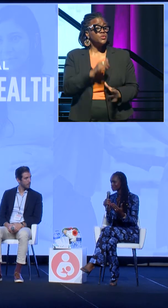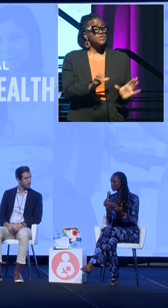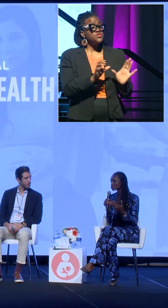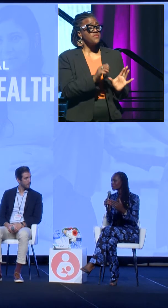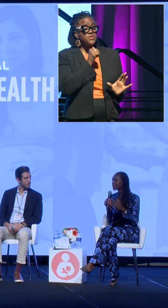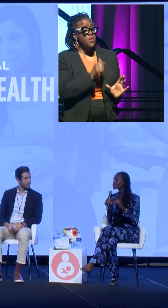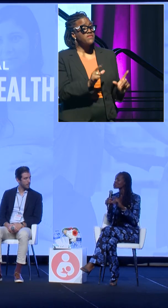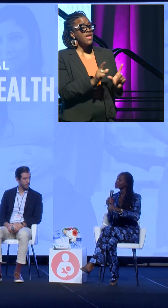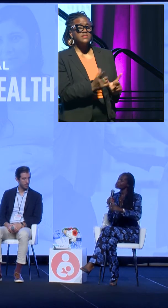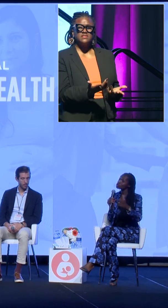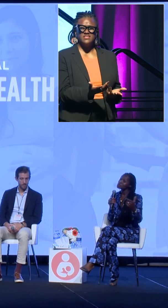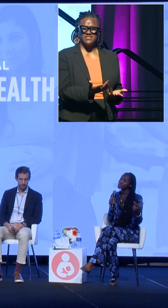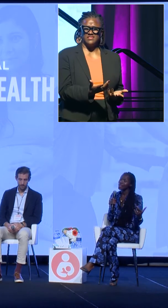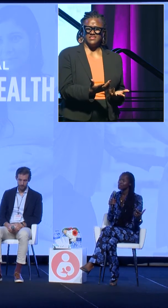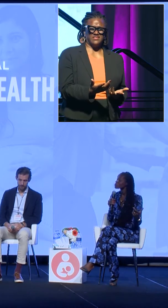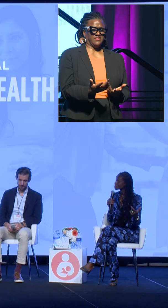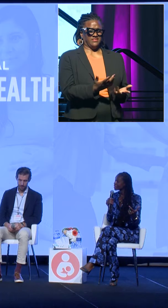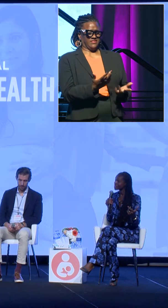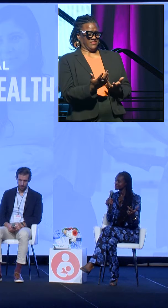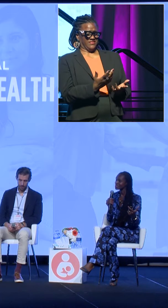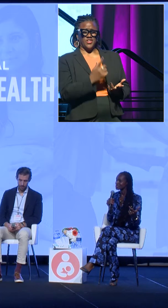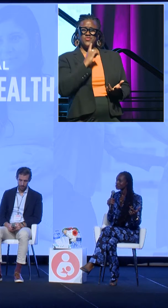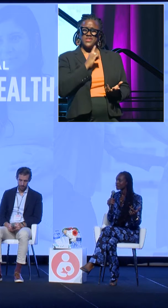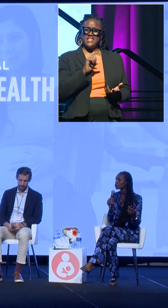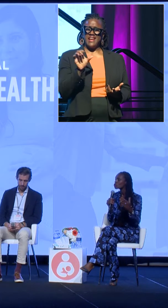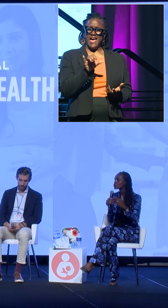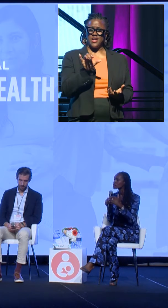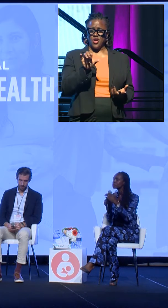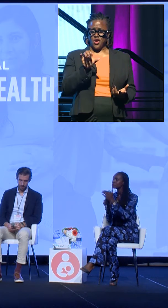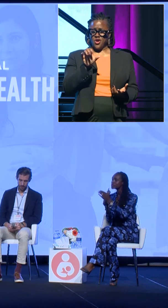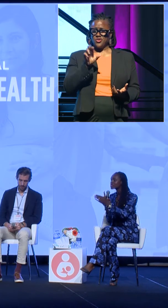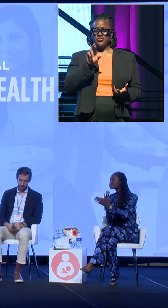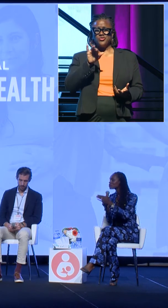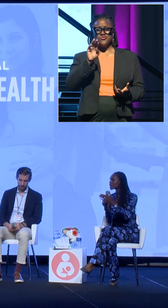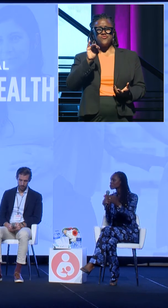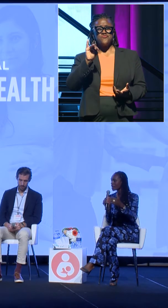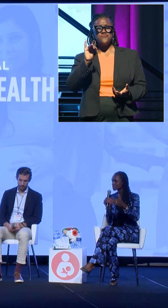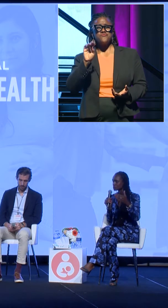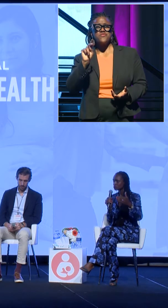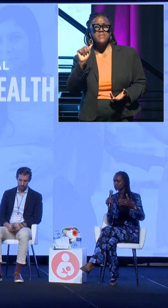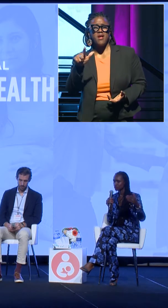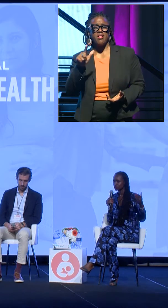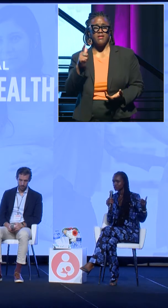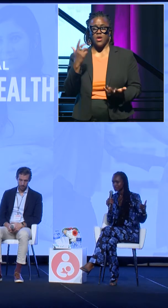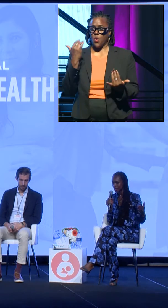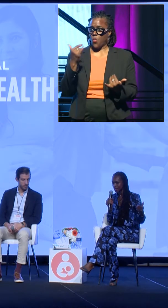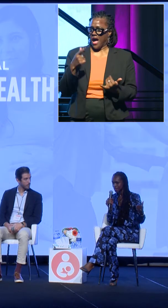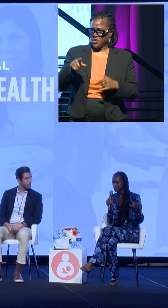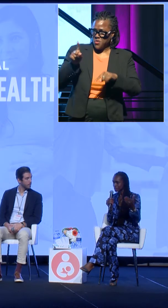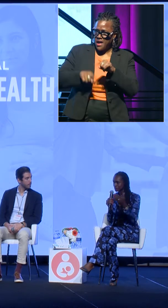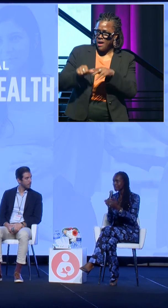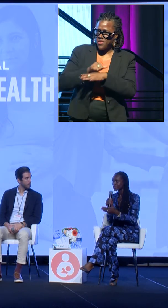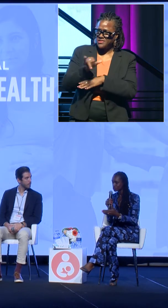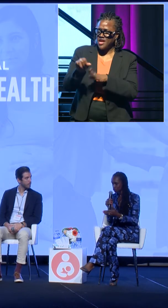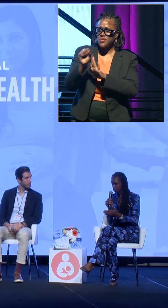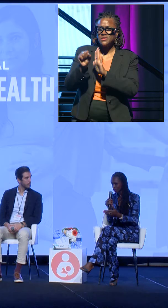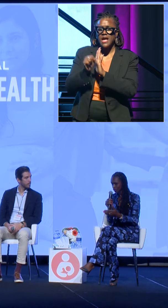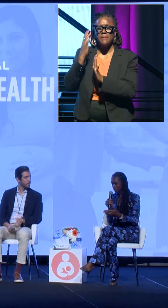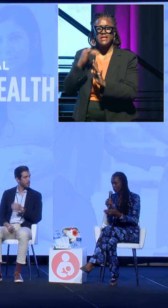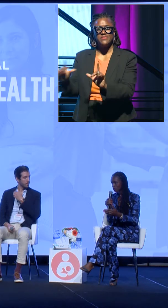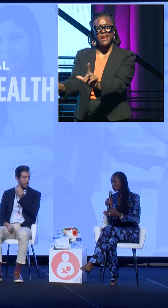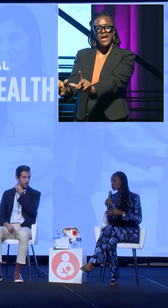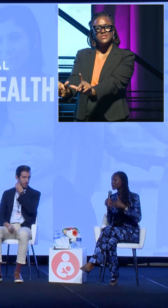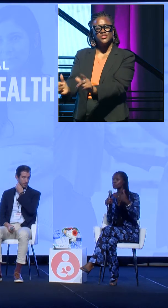credentials. Right? And so then they're criminalized, right? Or because you can't practice midwifery in your state because of